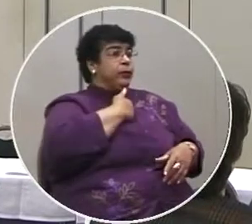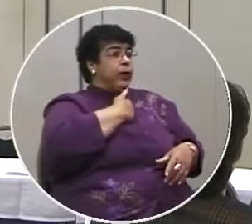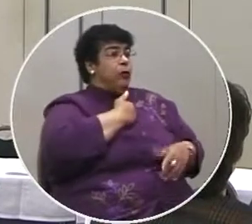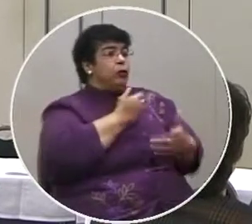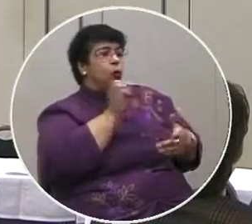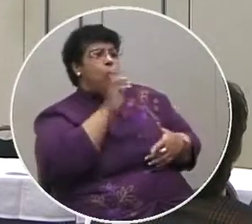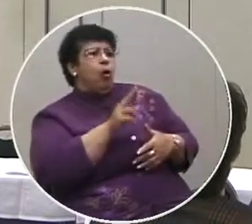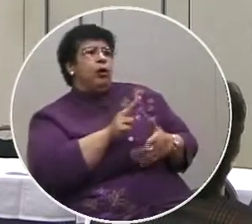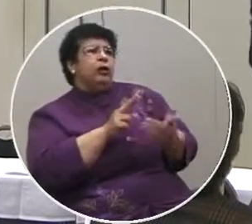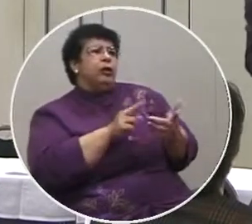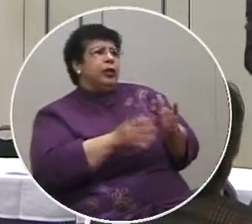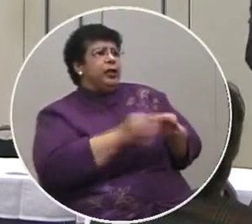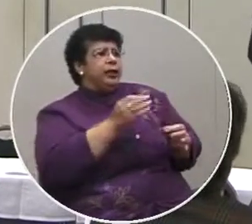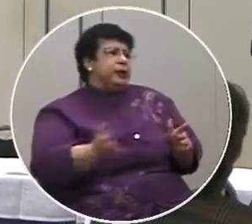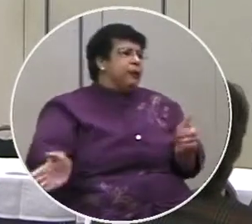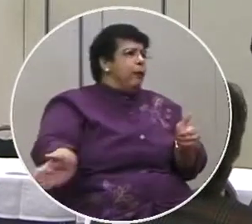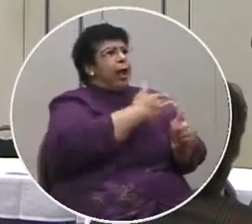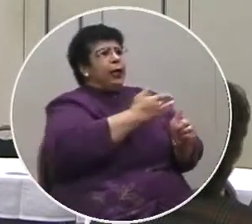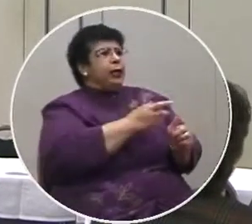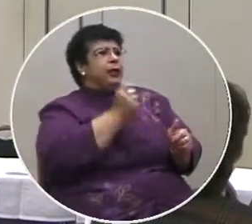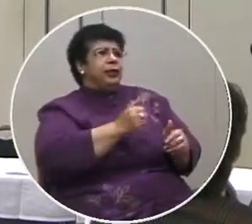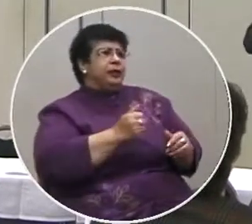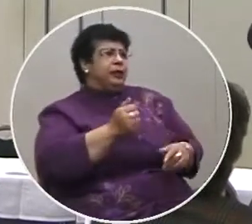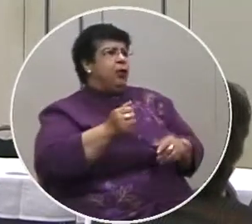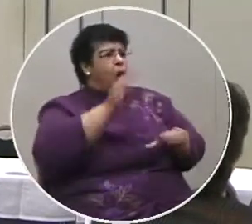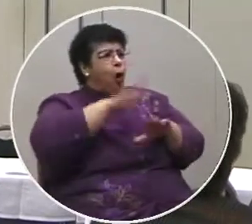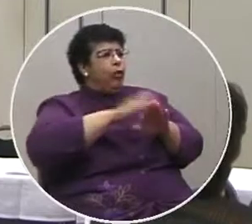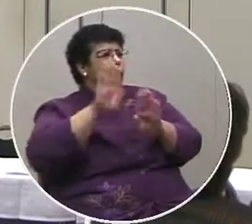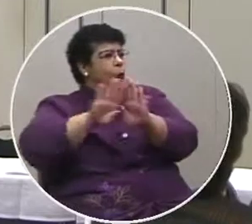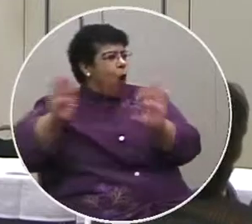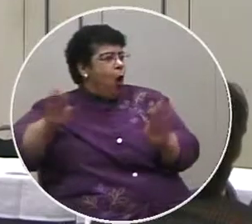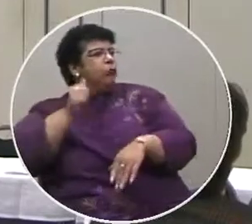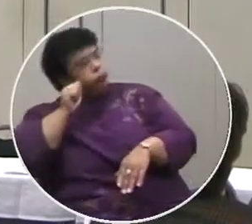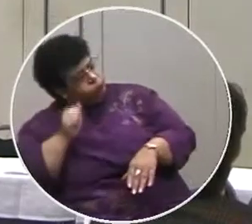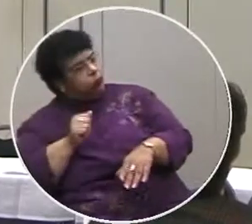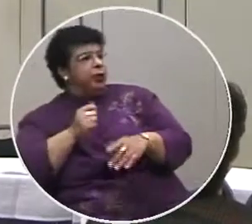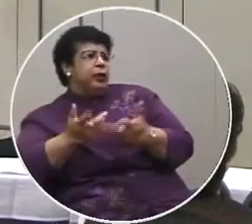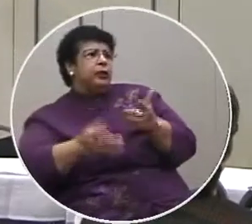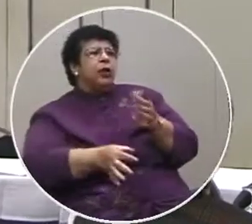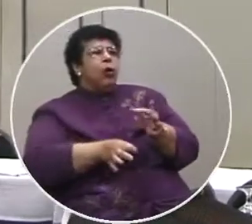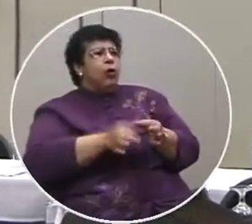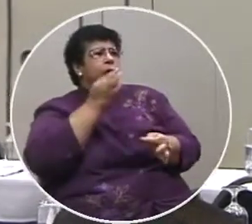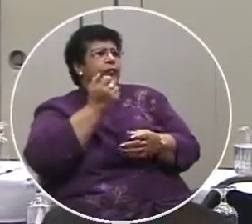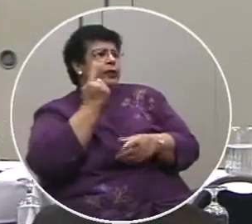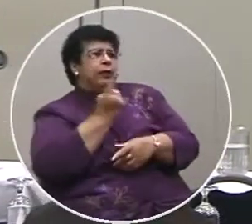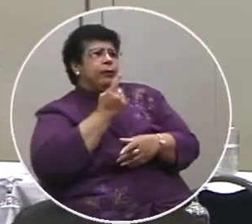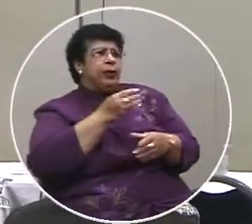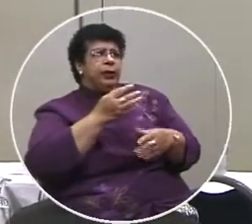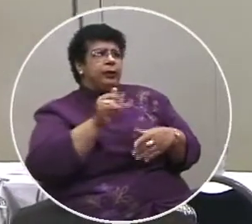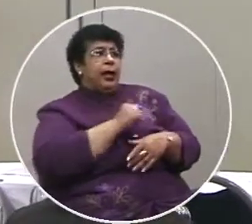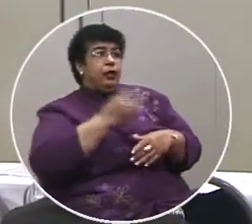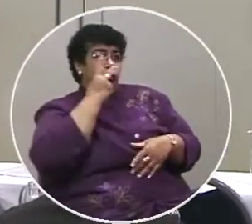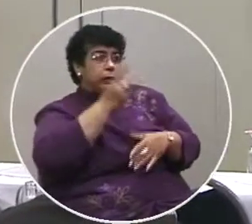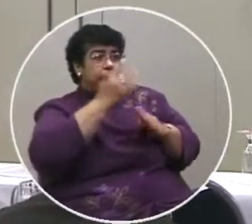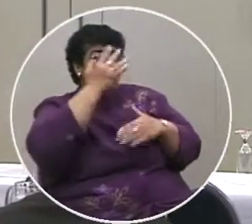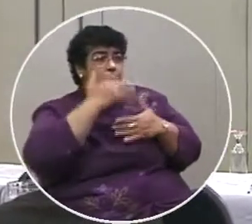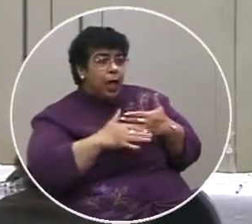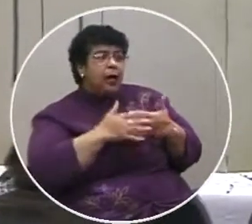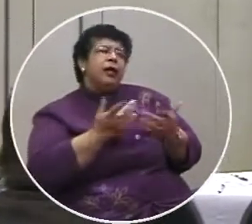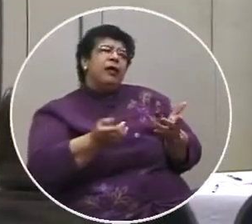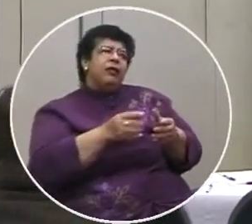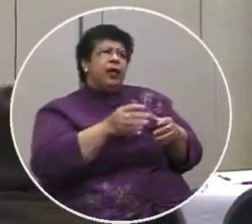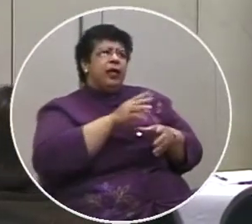it this? Is it smacking into the wall? Is there blood? Is there... All of those things get into that level of intensity,